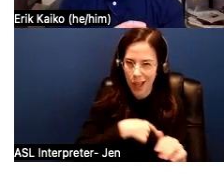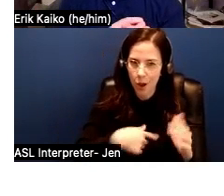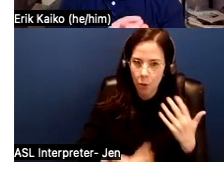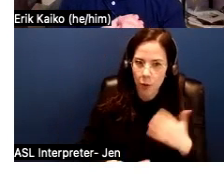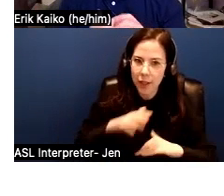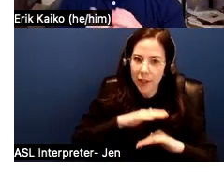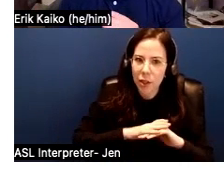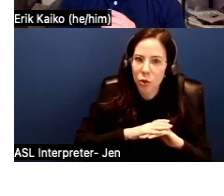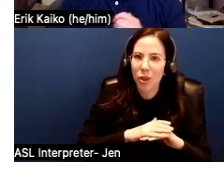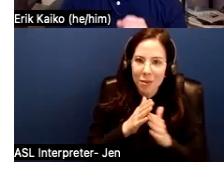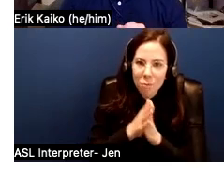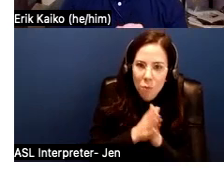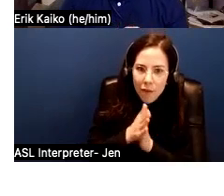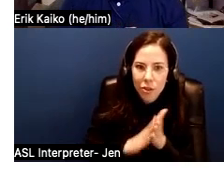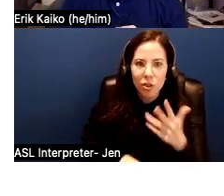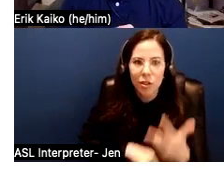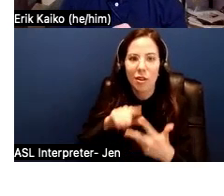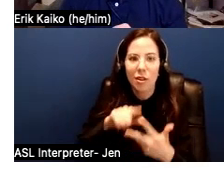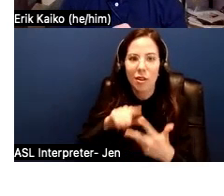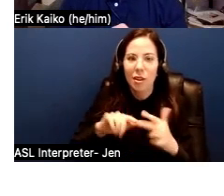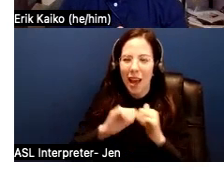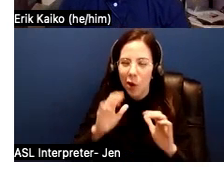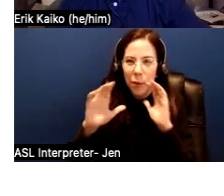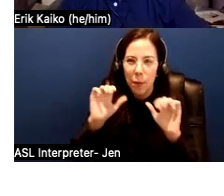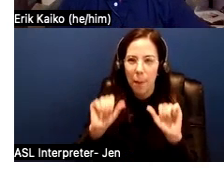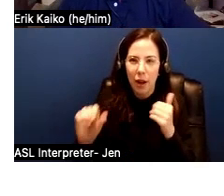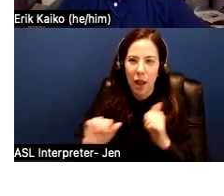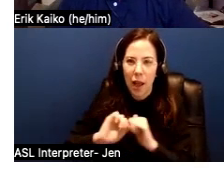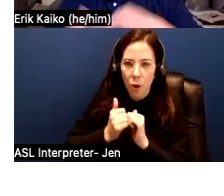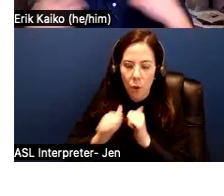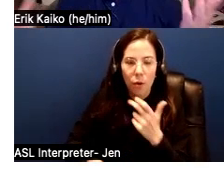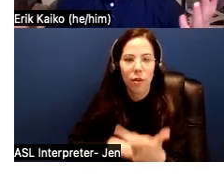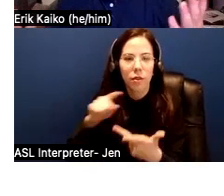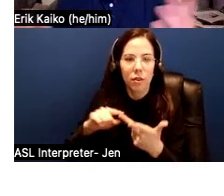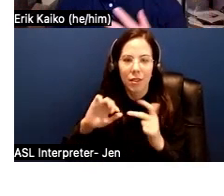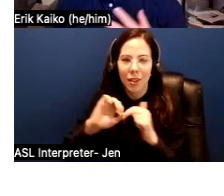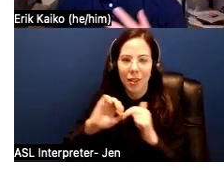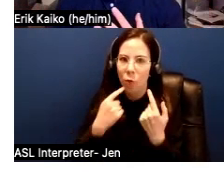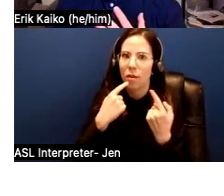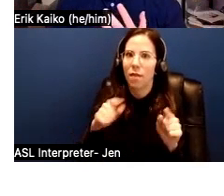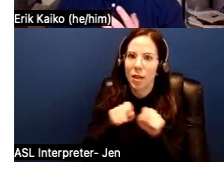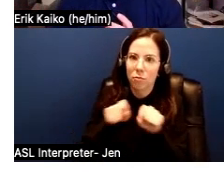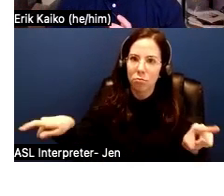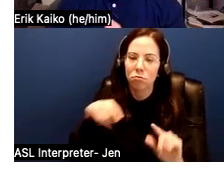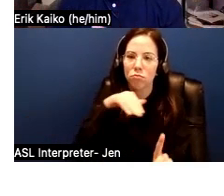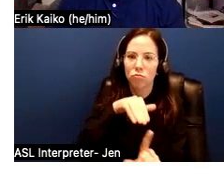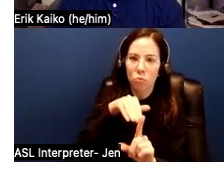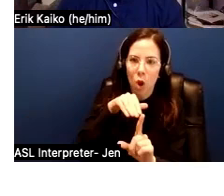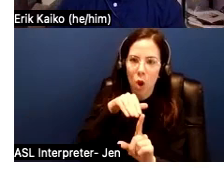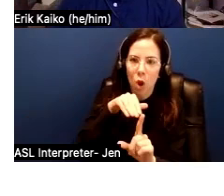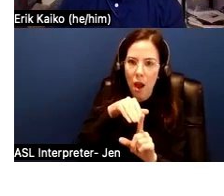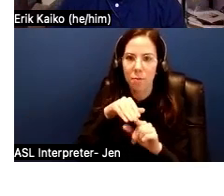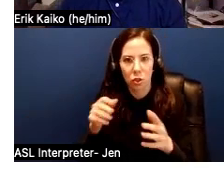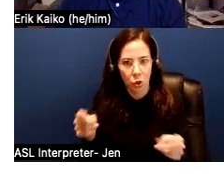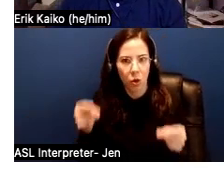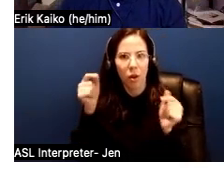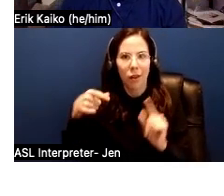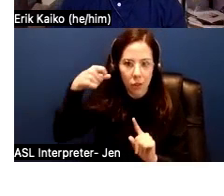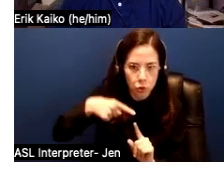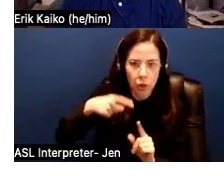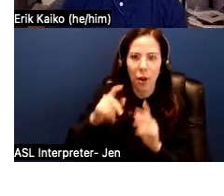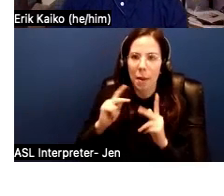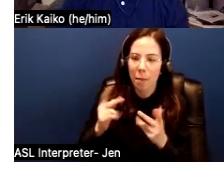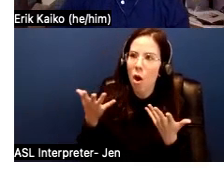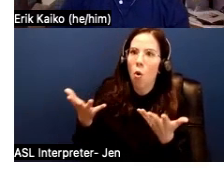motivation? How do we communicate ability? And how do we effectively deploy these prompts, these triggers to get people to act the way we want them